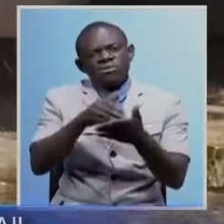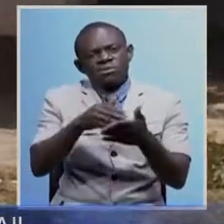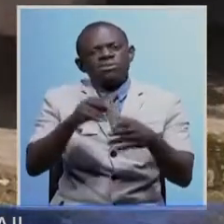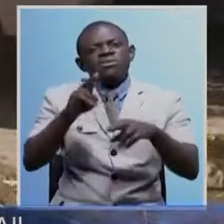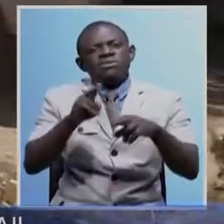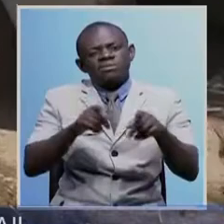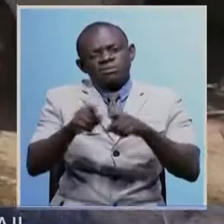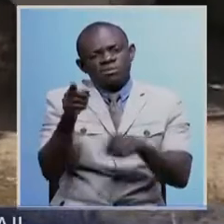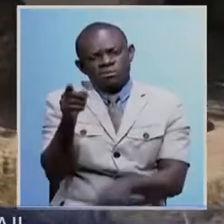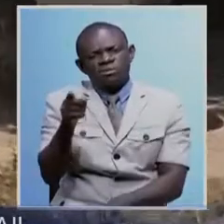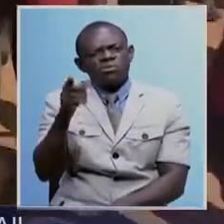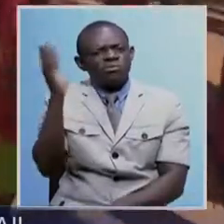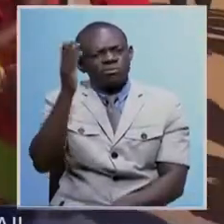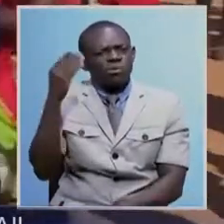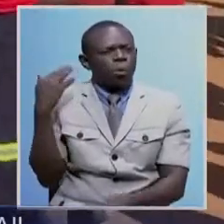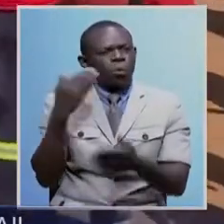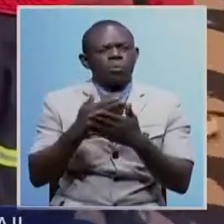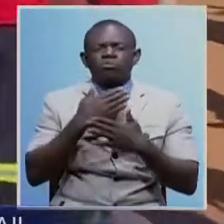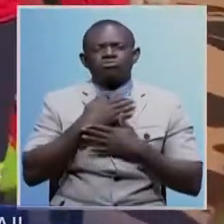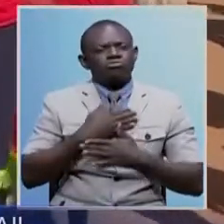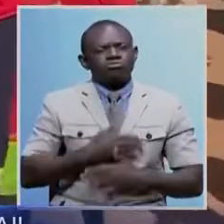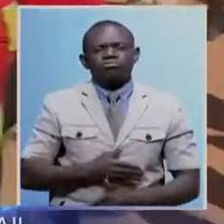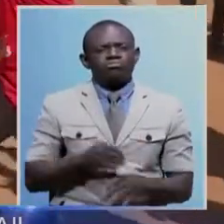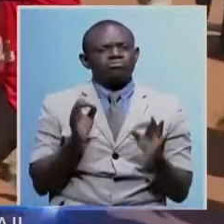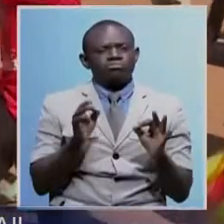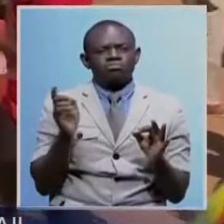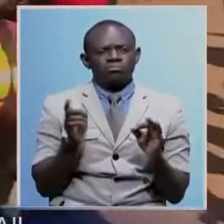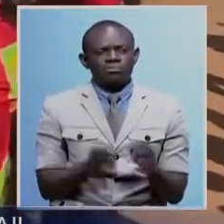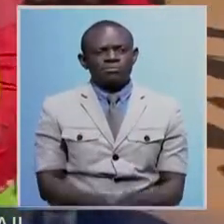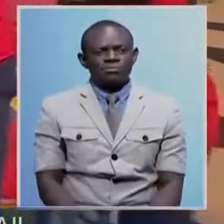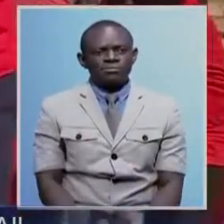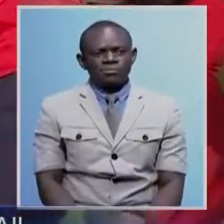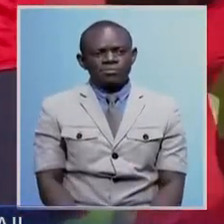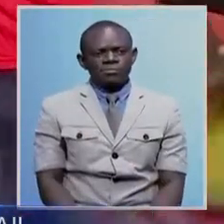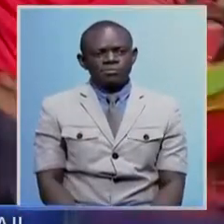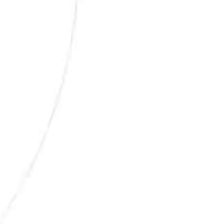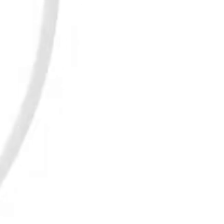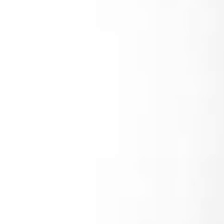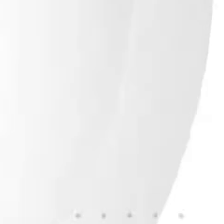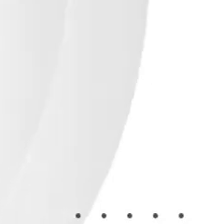peaceful and issue-based. Poshalala, ZMBC News in Chingola.